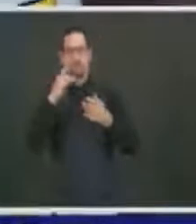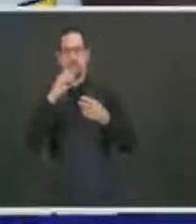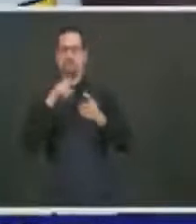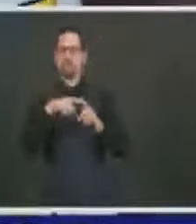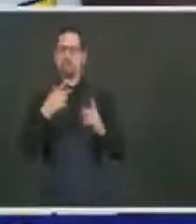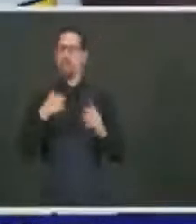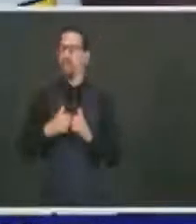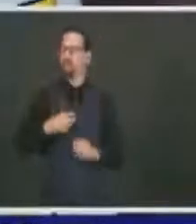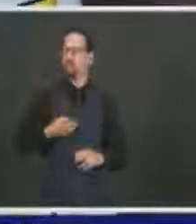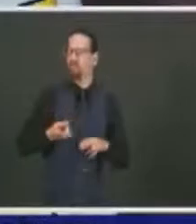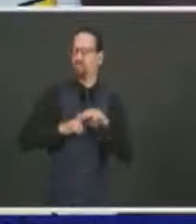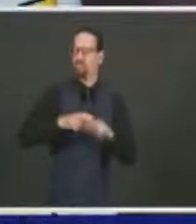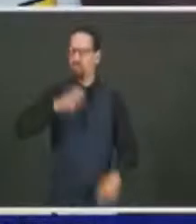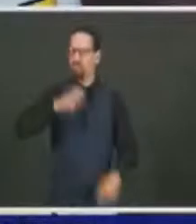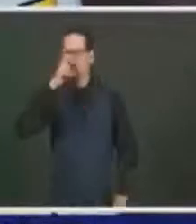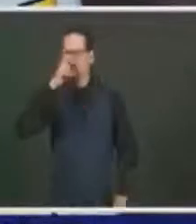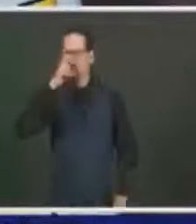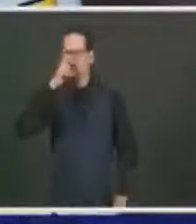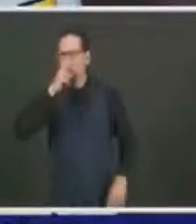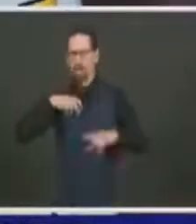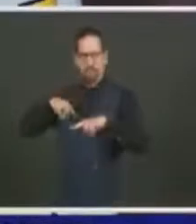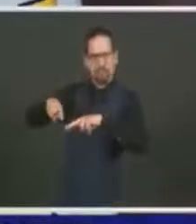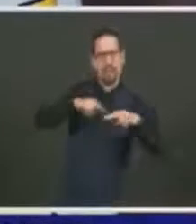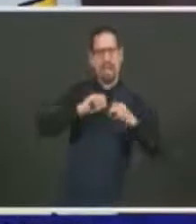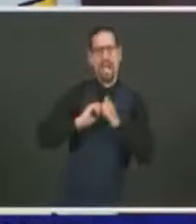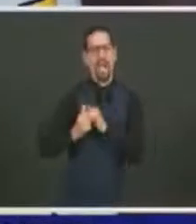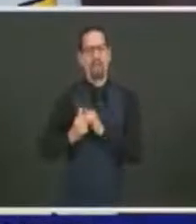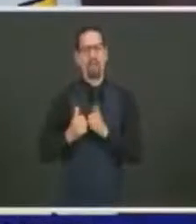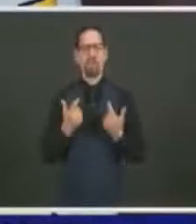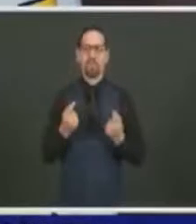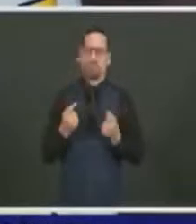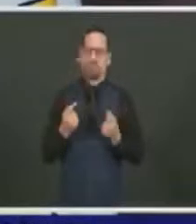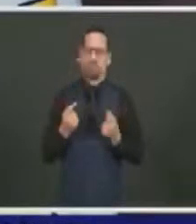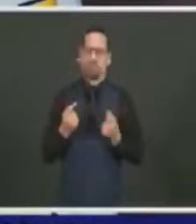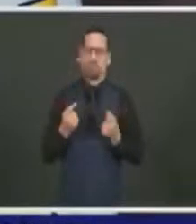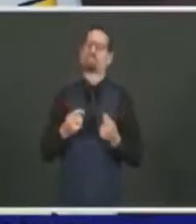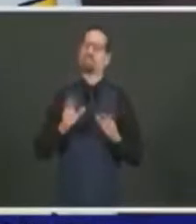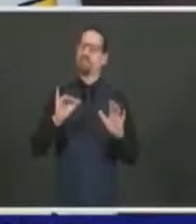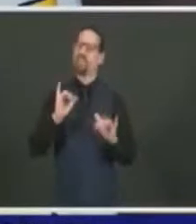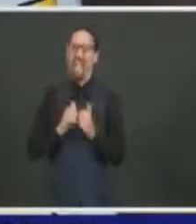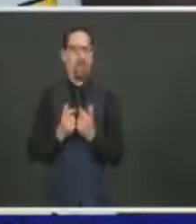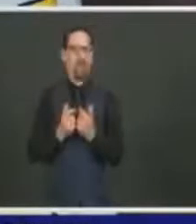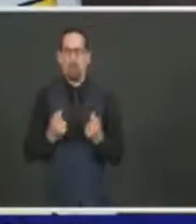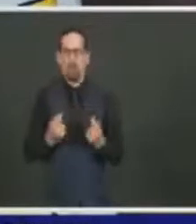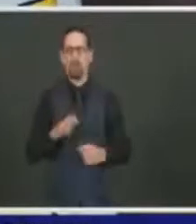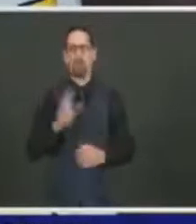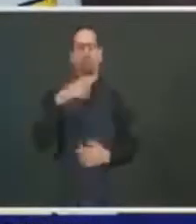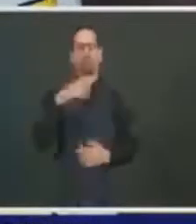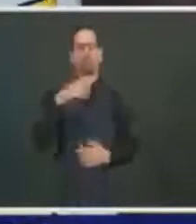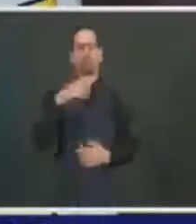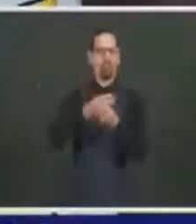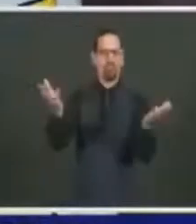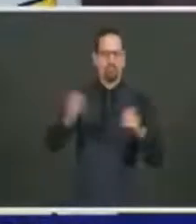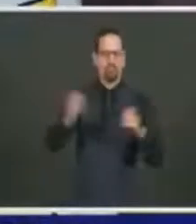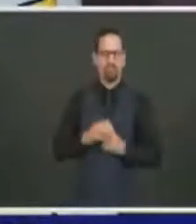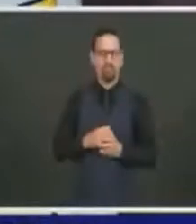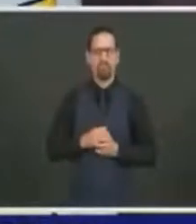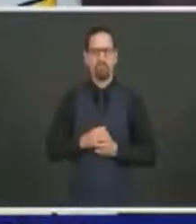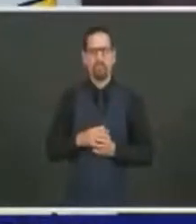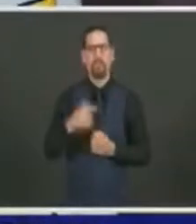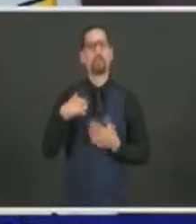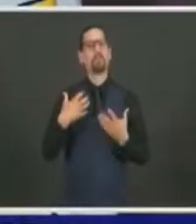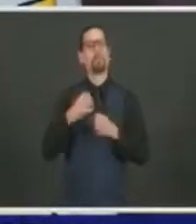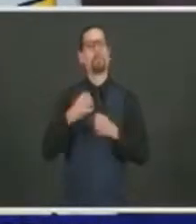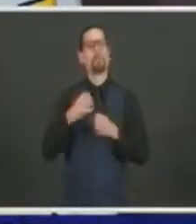smartly to encourage compliance? So what I'm saying to you is, I do feel it is safe to enter